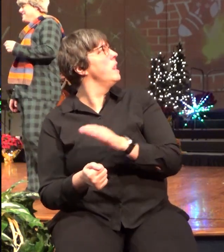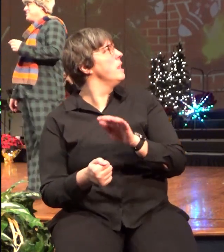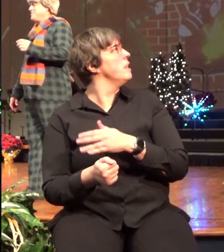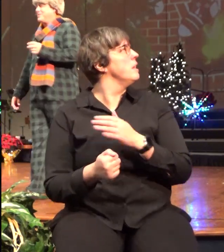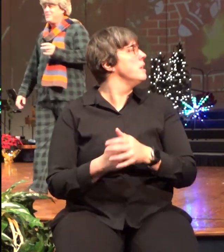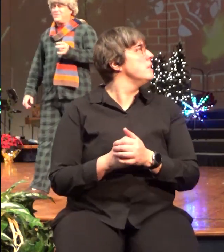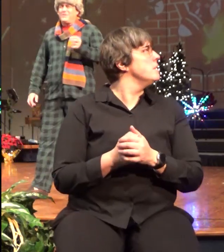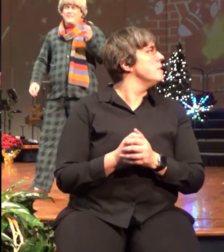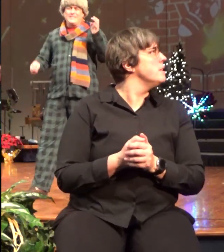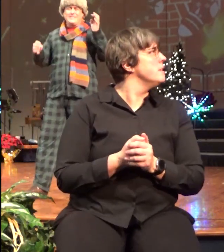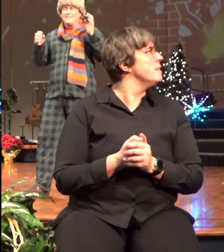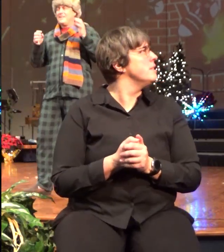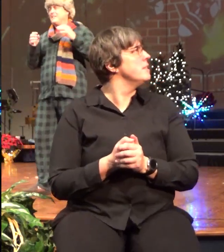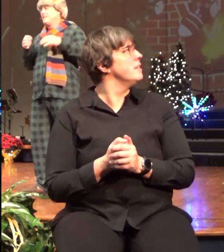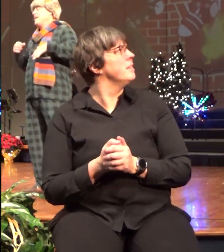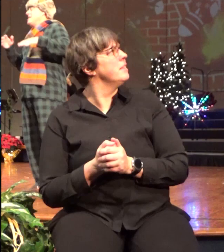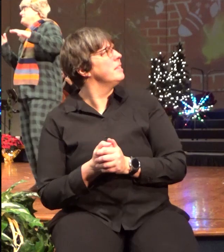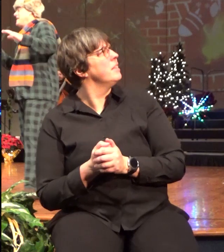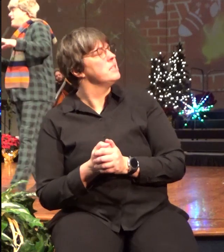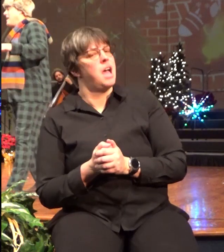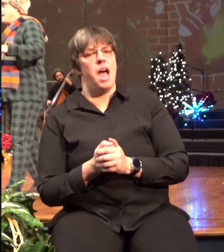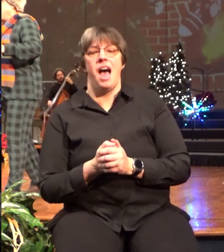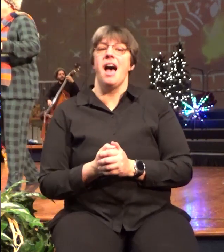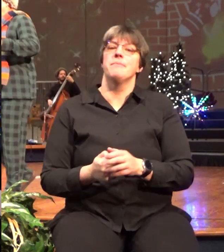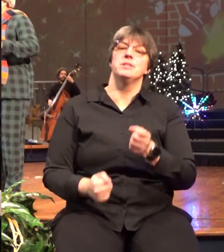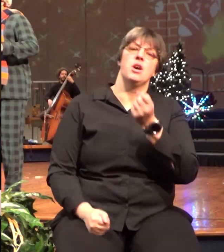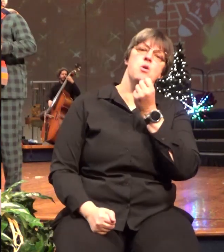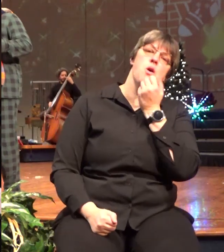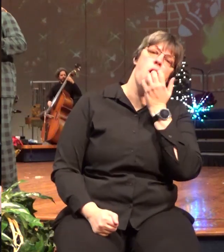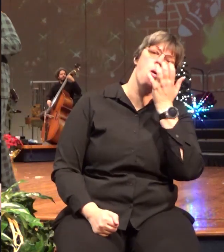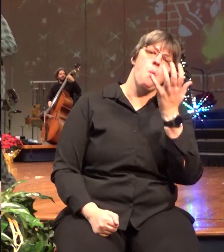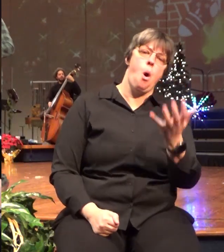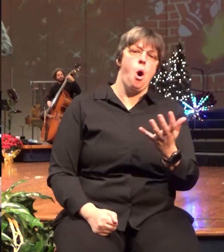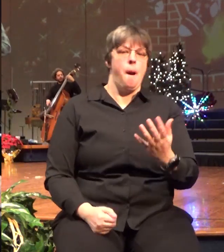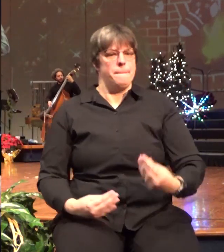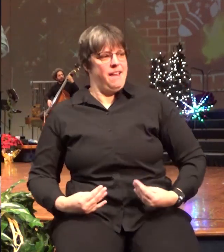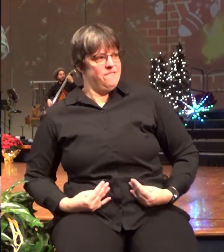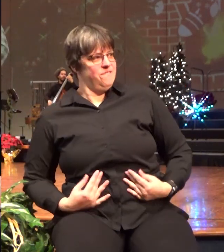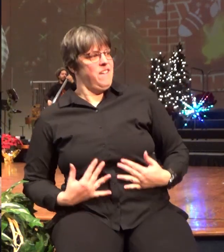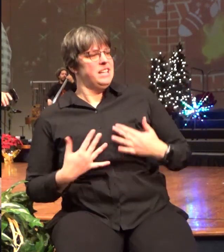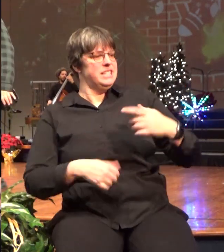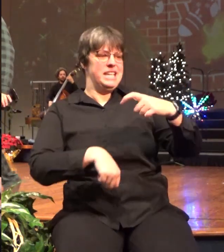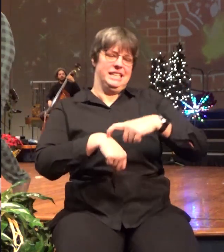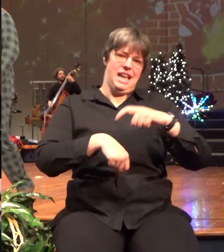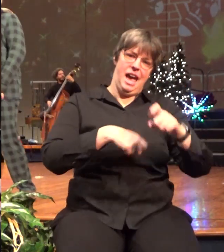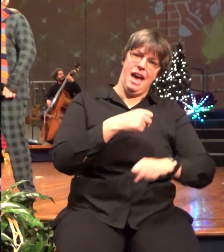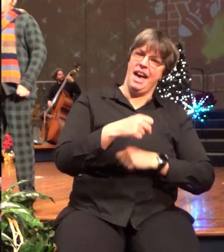Oh, yeah. Warm and fuzzy time of